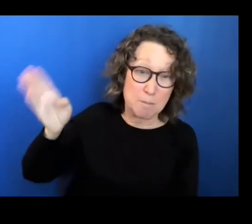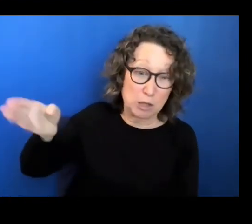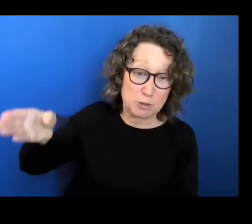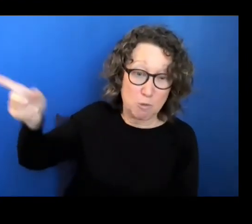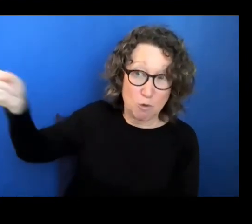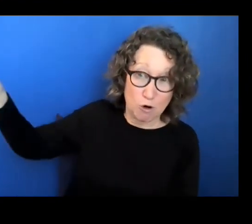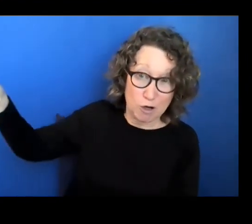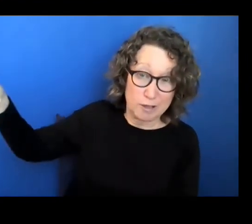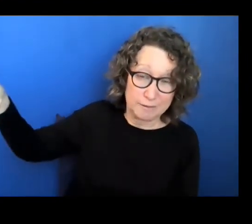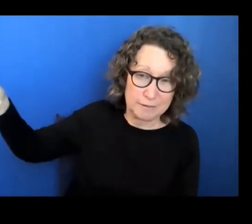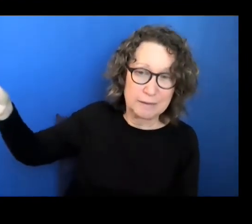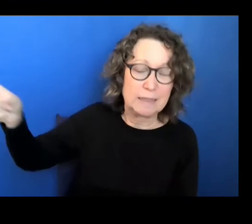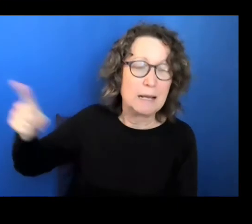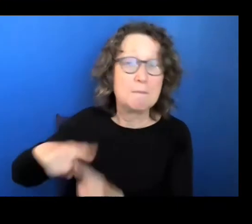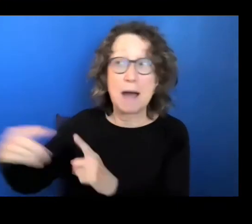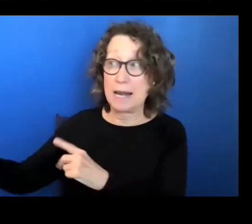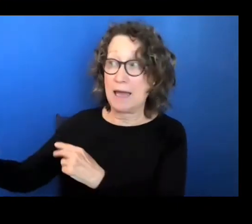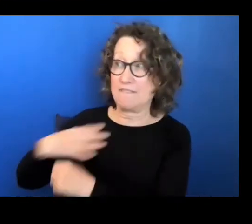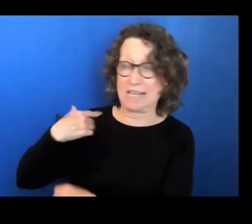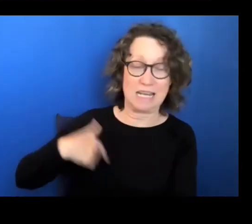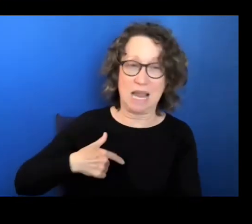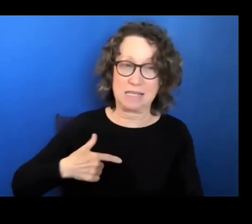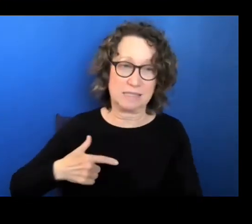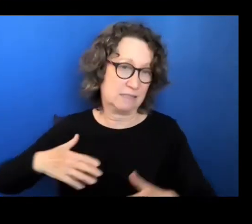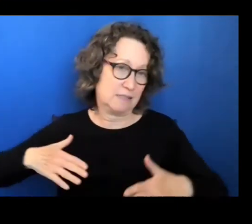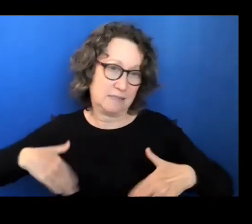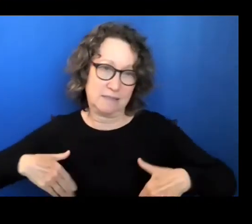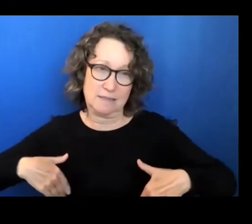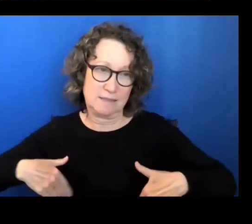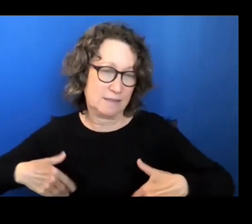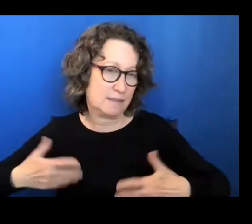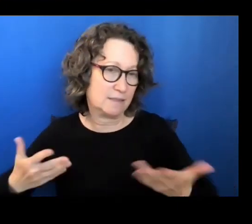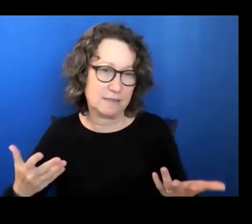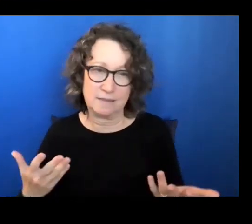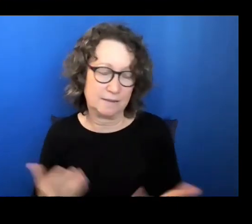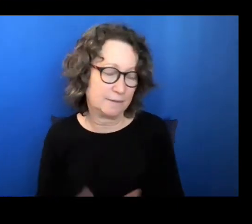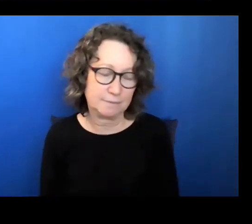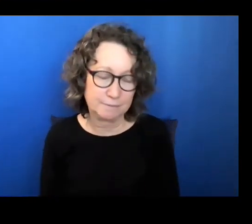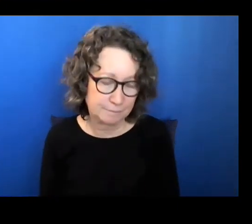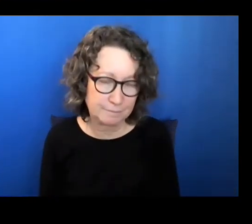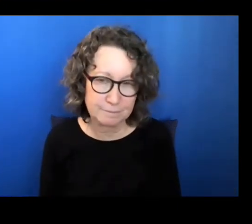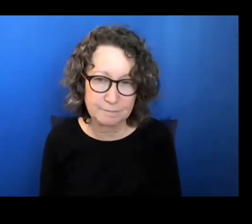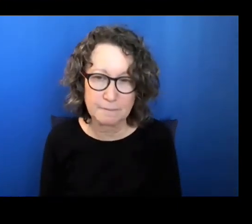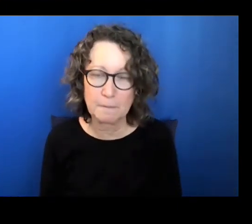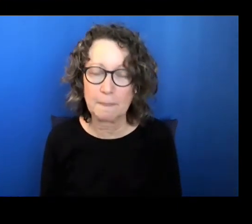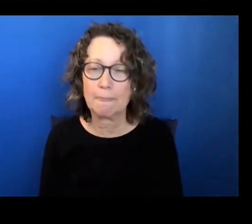but it hasn't affected us directly as of yet.